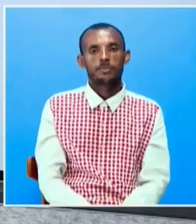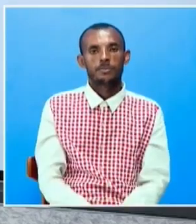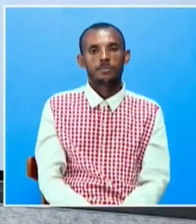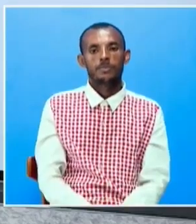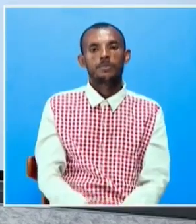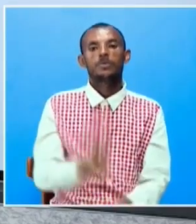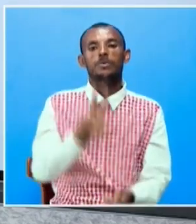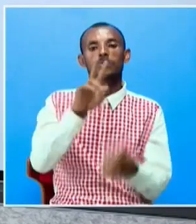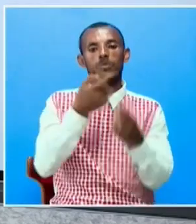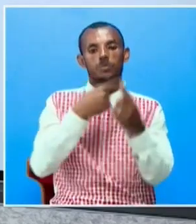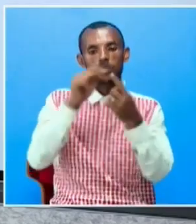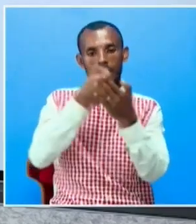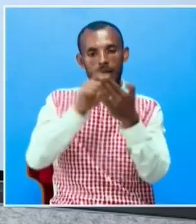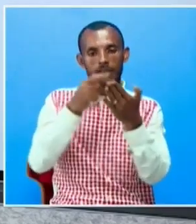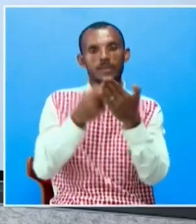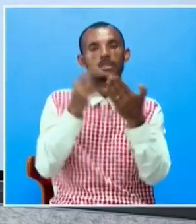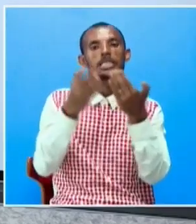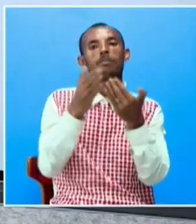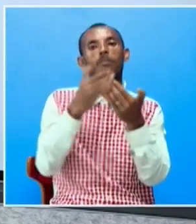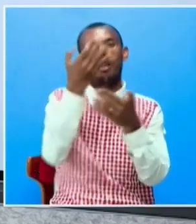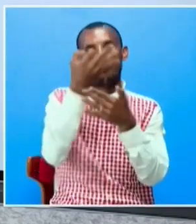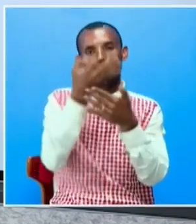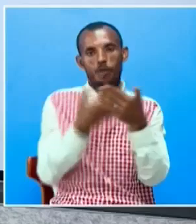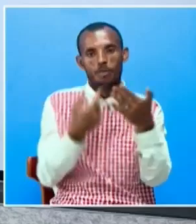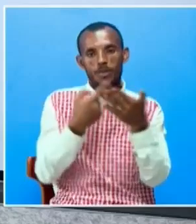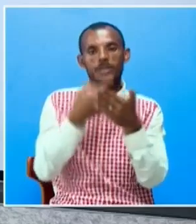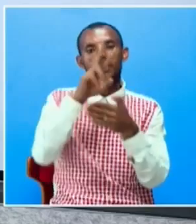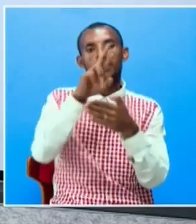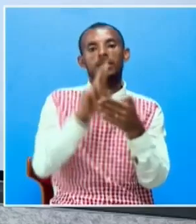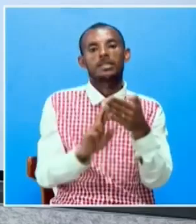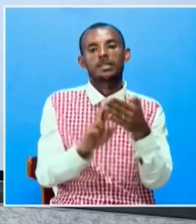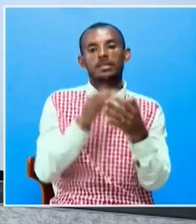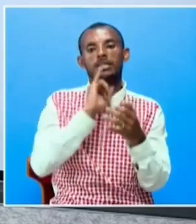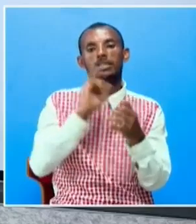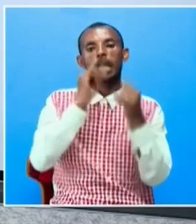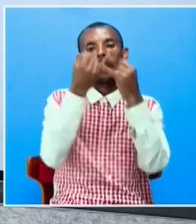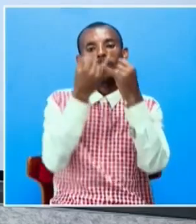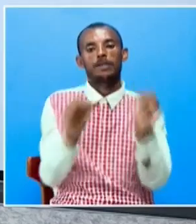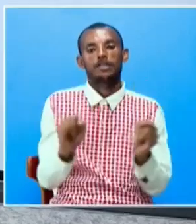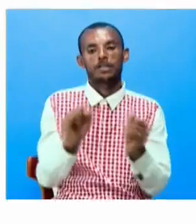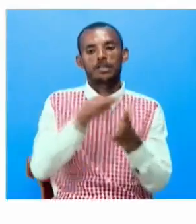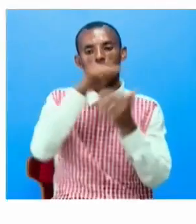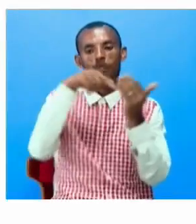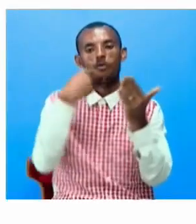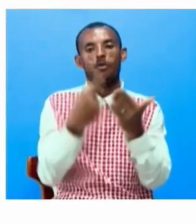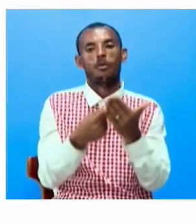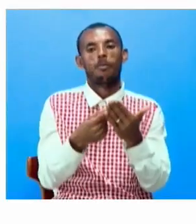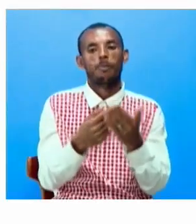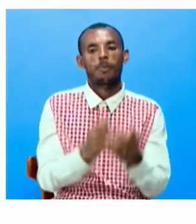to write this in simplest form, this ratio means division. Therefore,